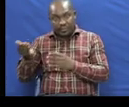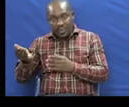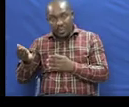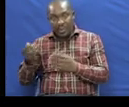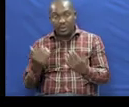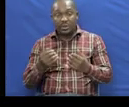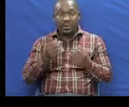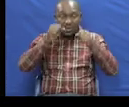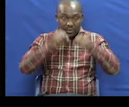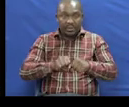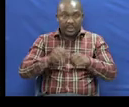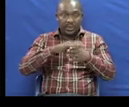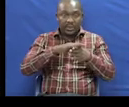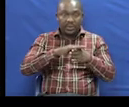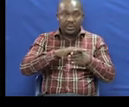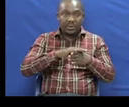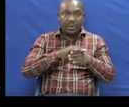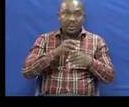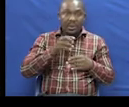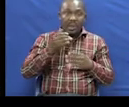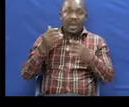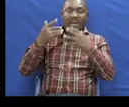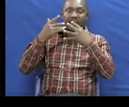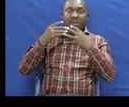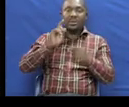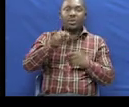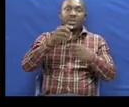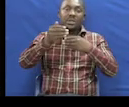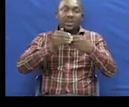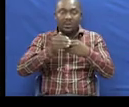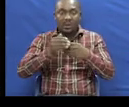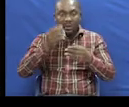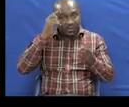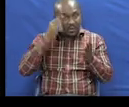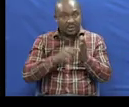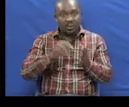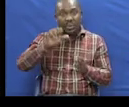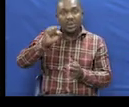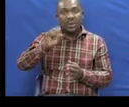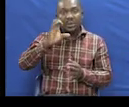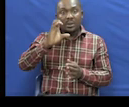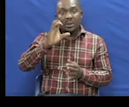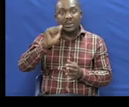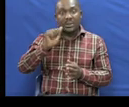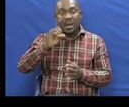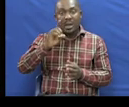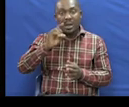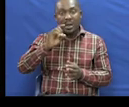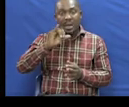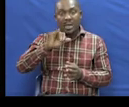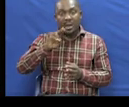near to to electronic configuration. For example, scandium has 21